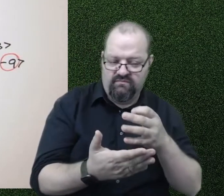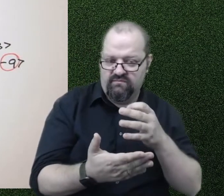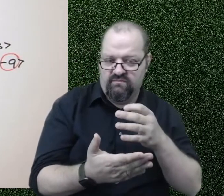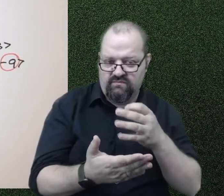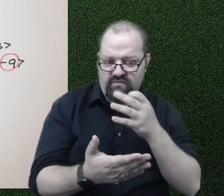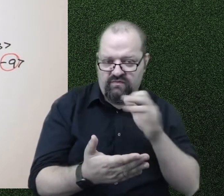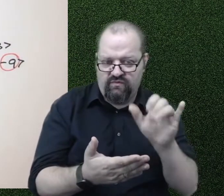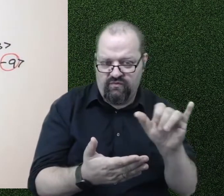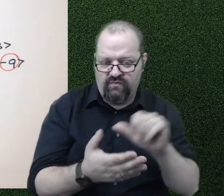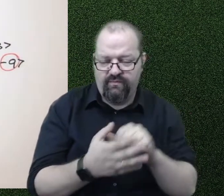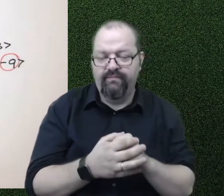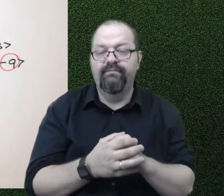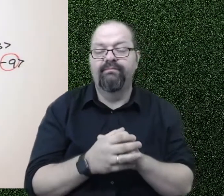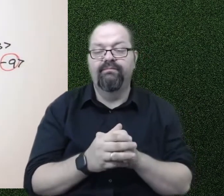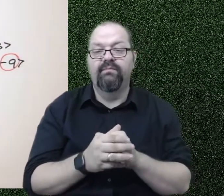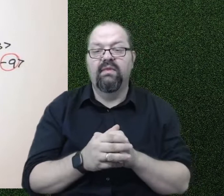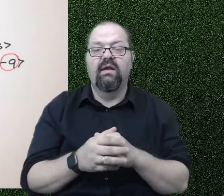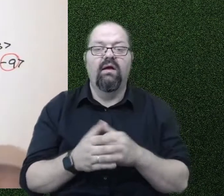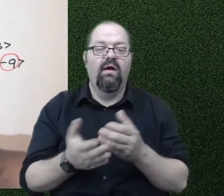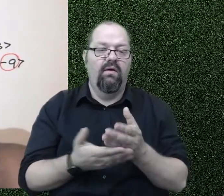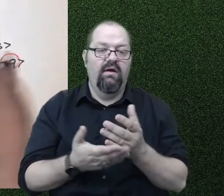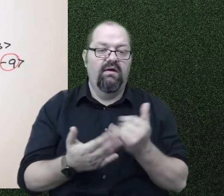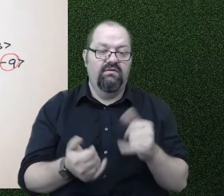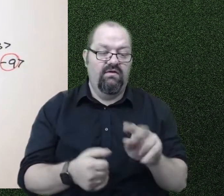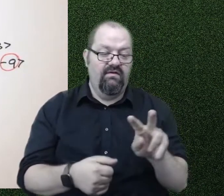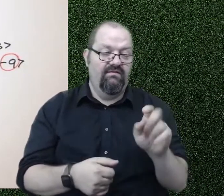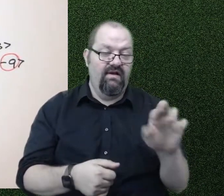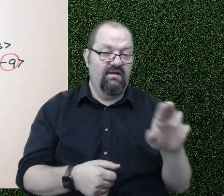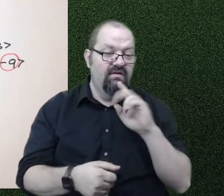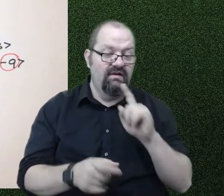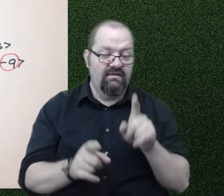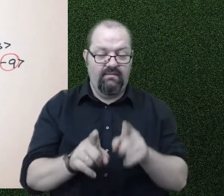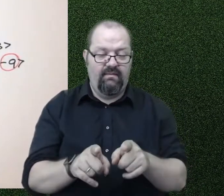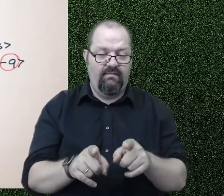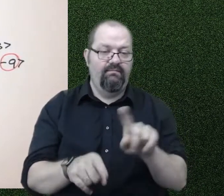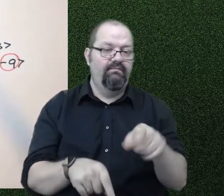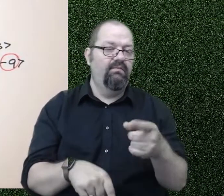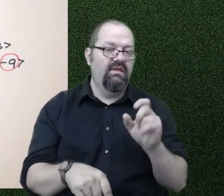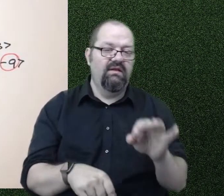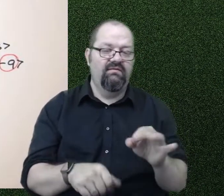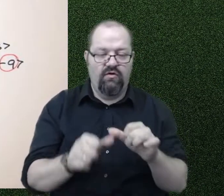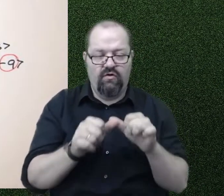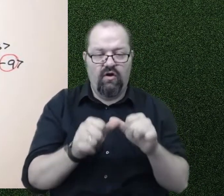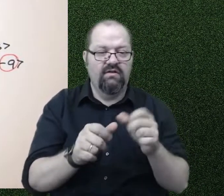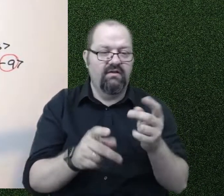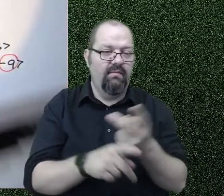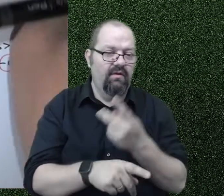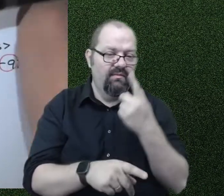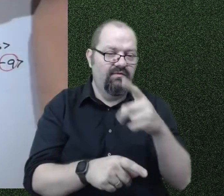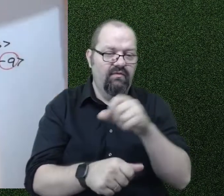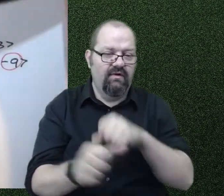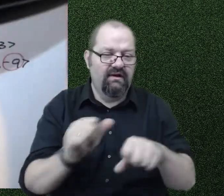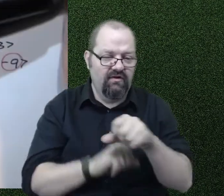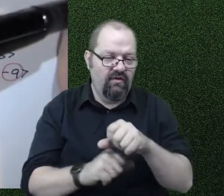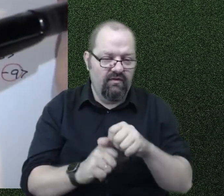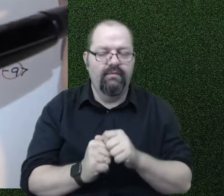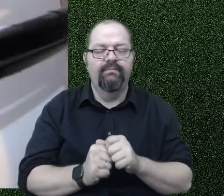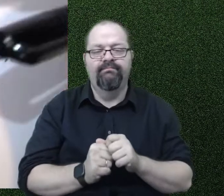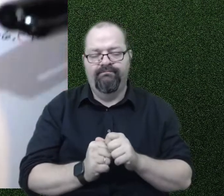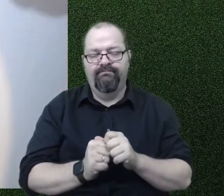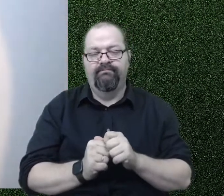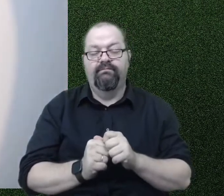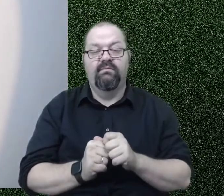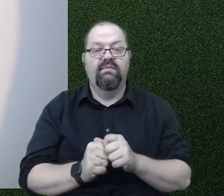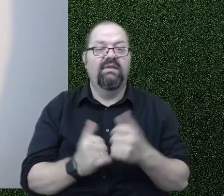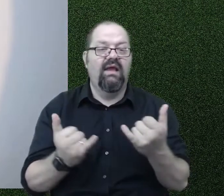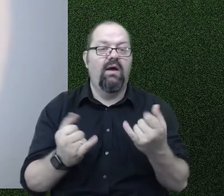All right, so vectors are parallel if and only if they're constant multiples of each other. Okay, so one